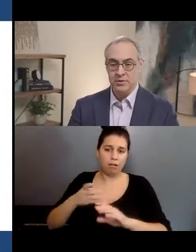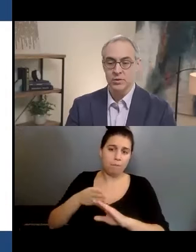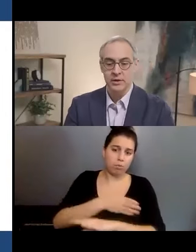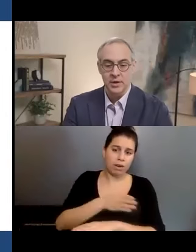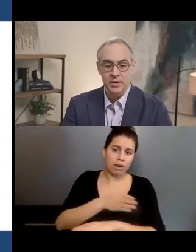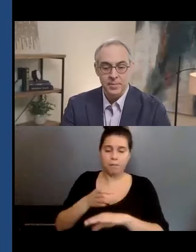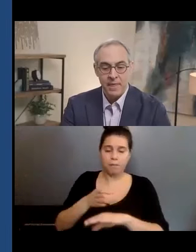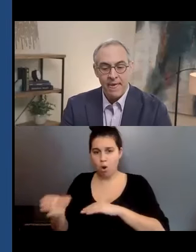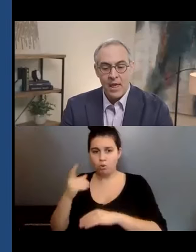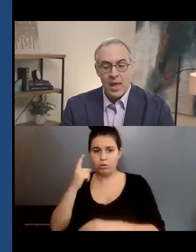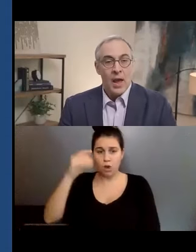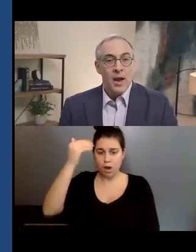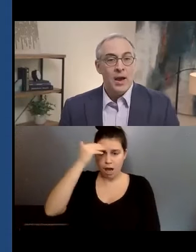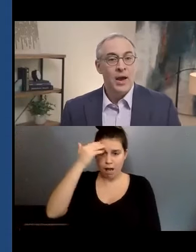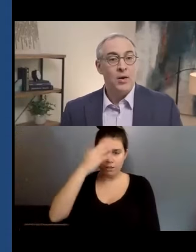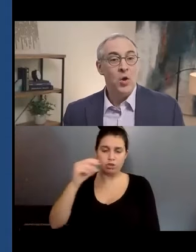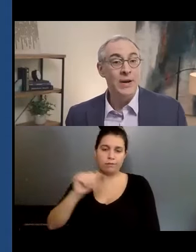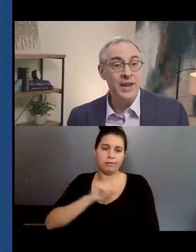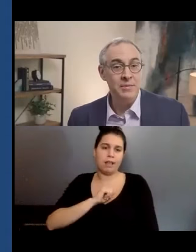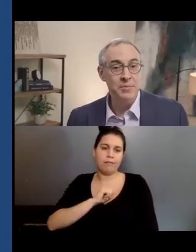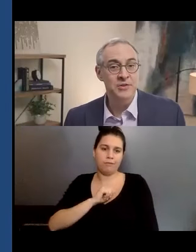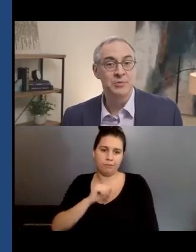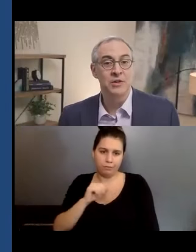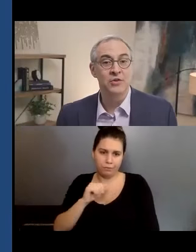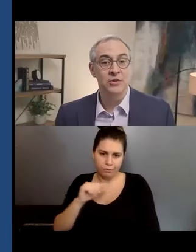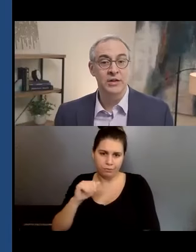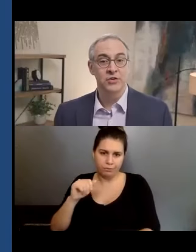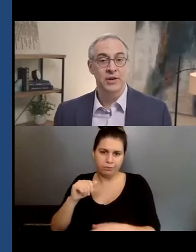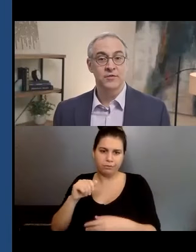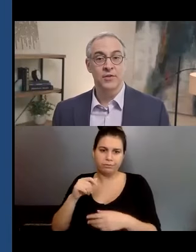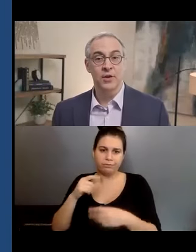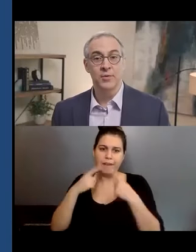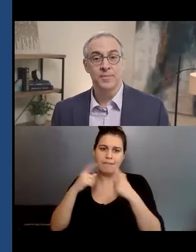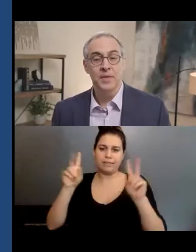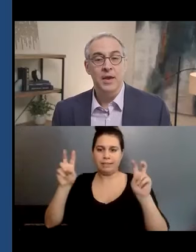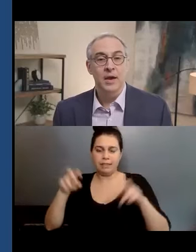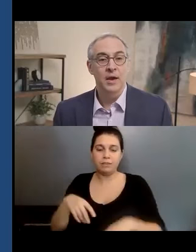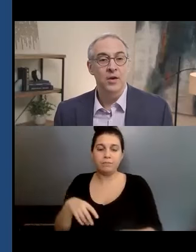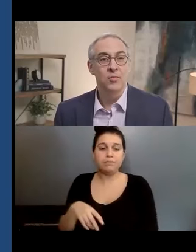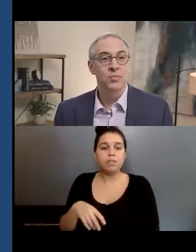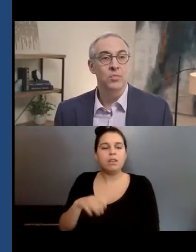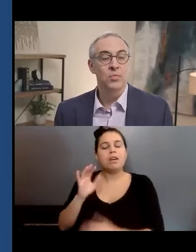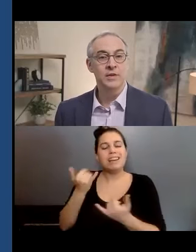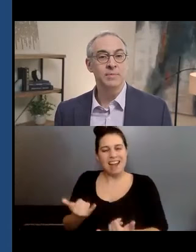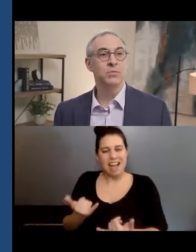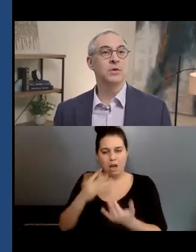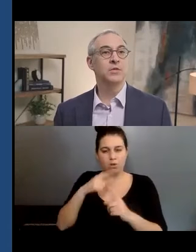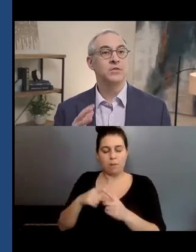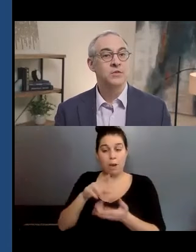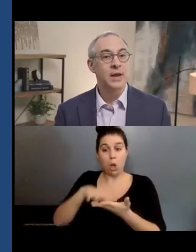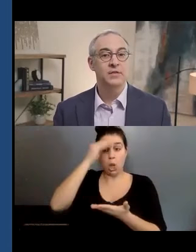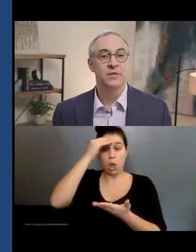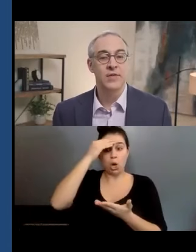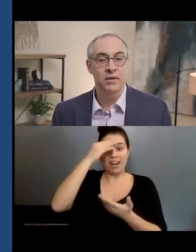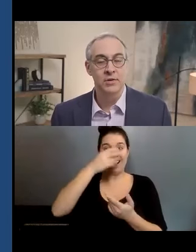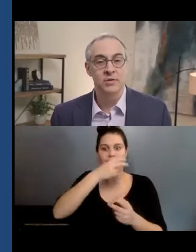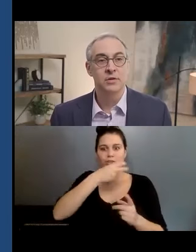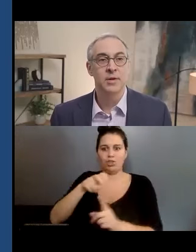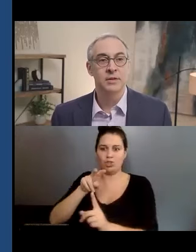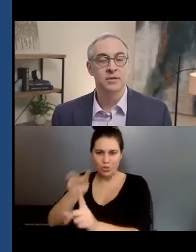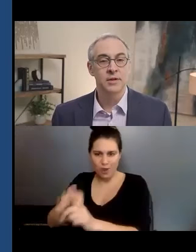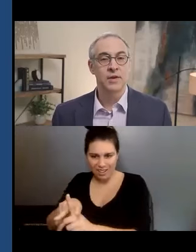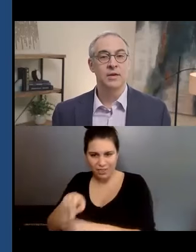that was really good. When it came to perception of learning transfer, though, this has been one of the strengths of that